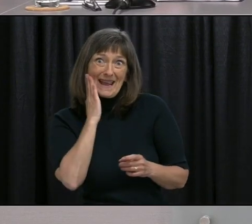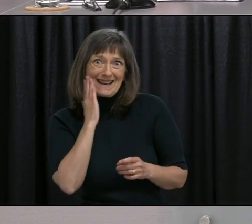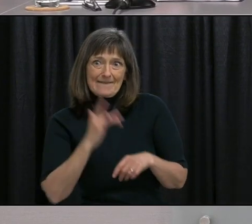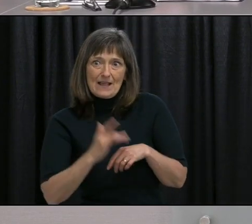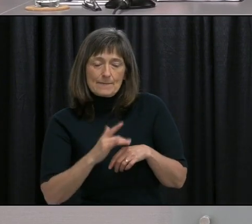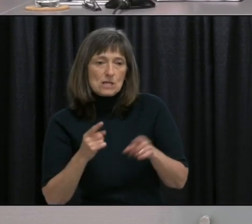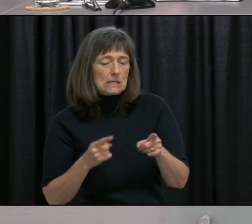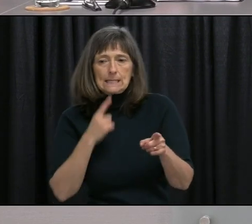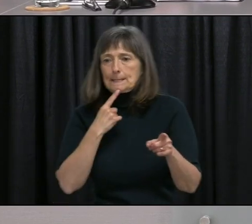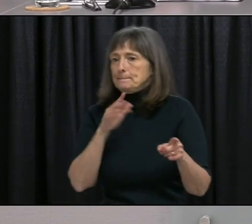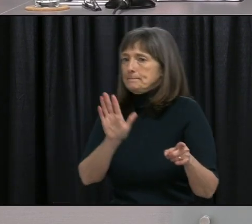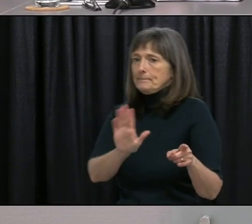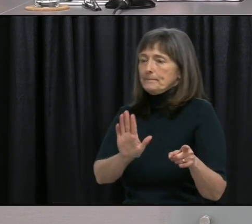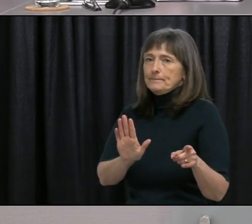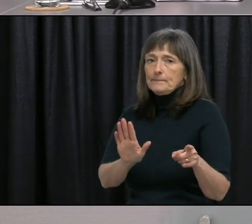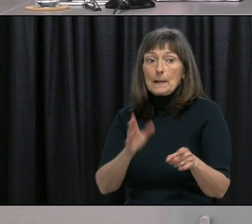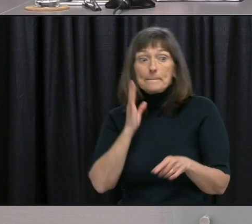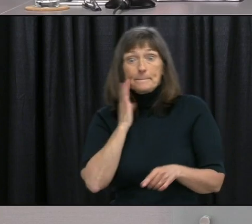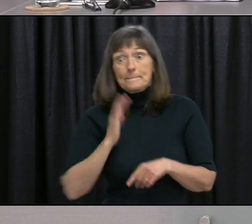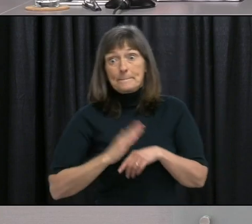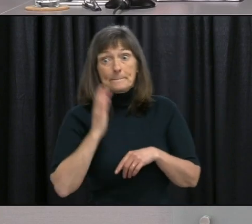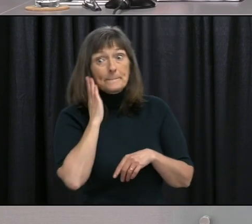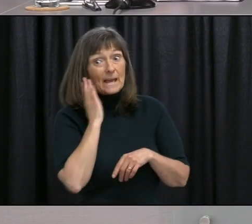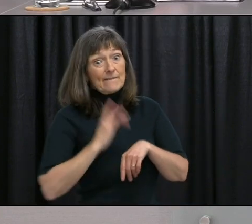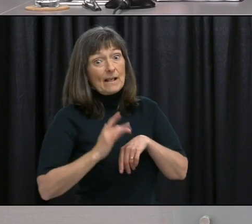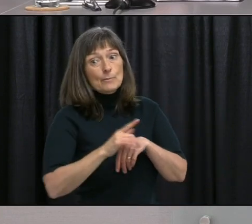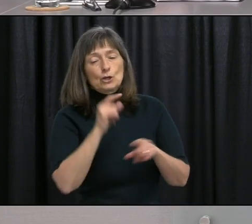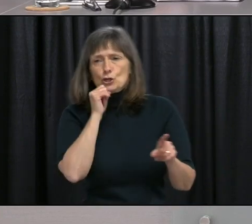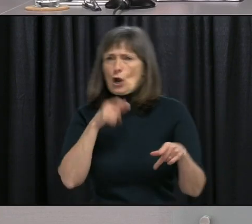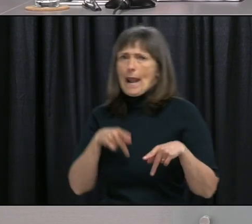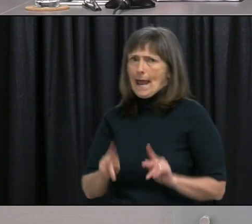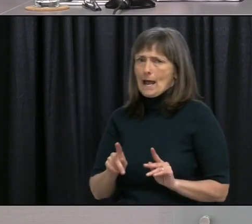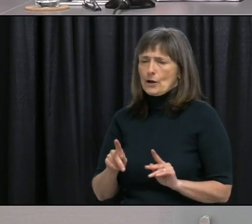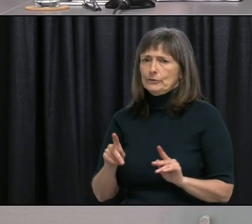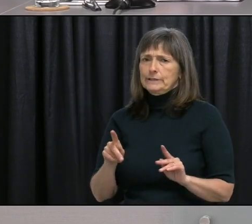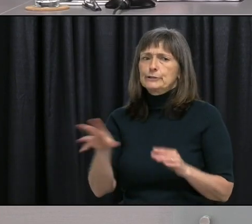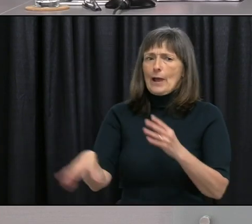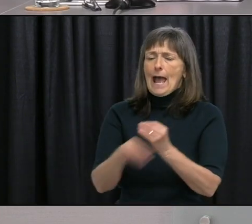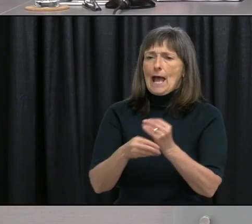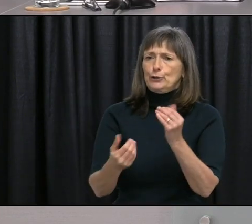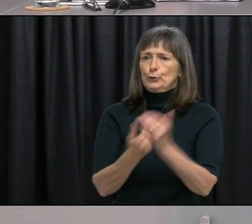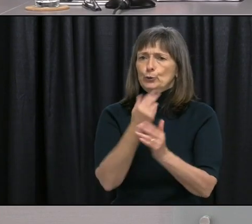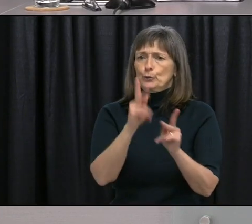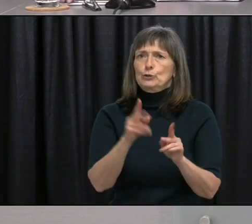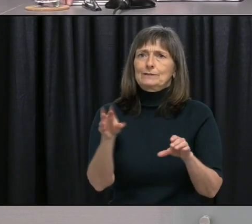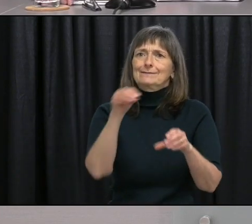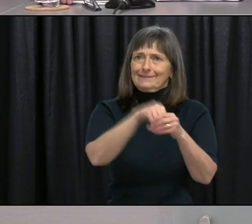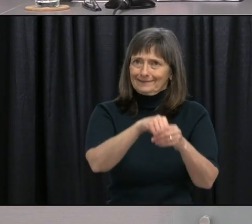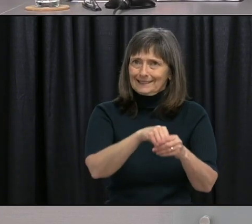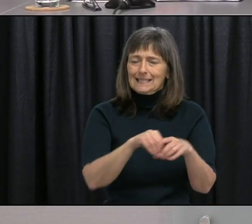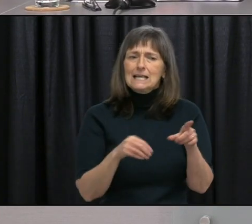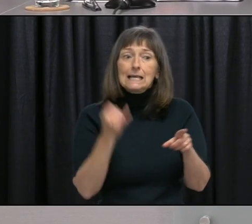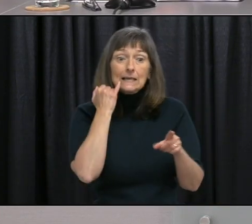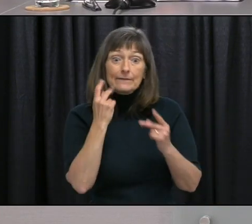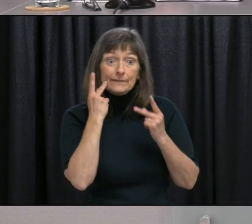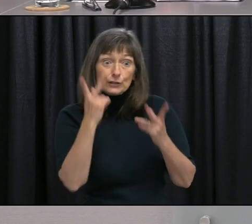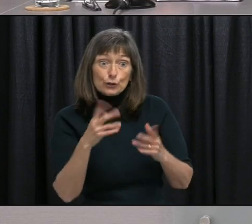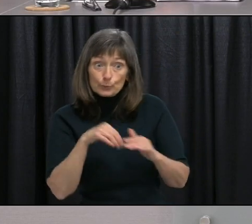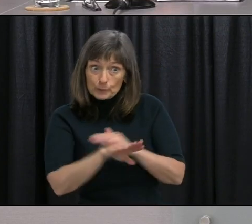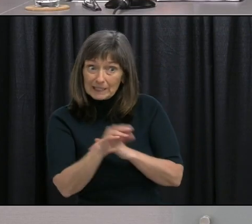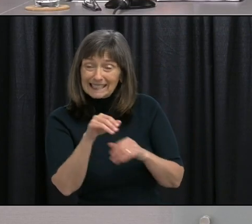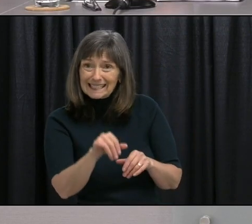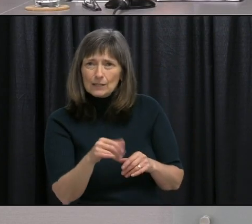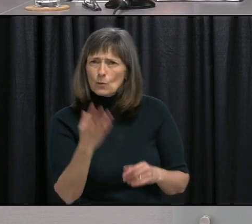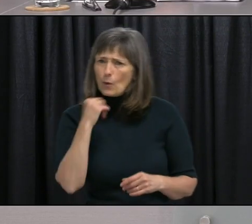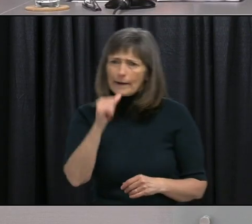can't happen, even though there's empty beds, if not allowed. If we're allowing visitors into long-term care homes, why are we still restricting those homes from taking